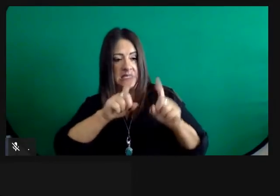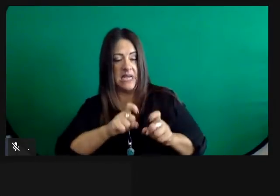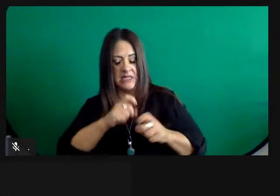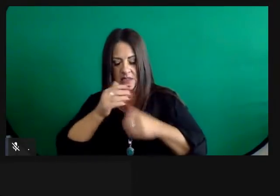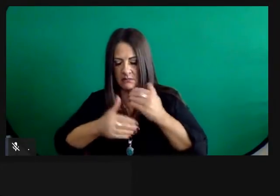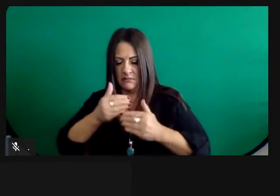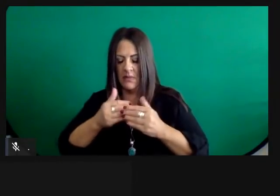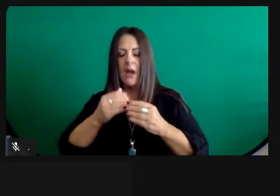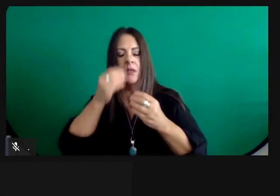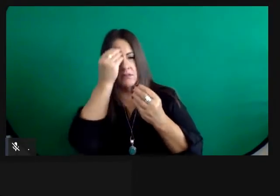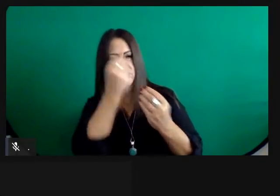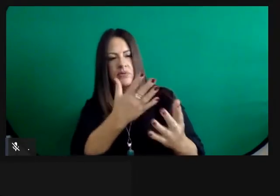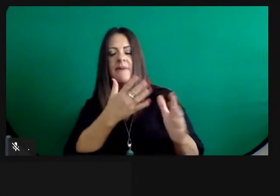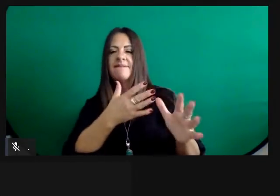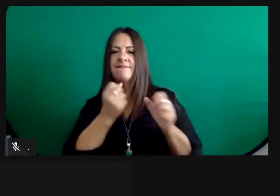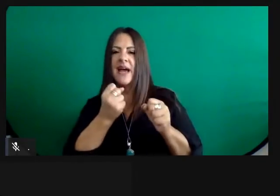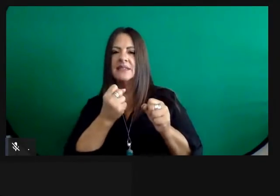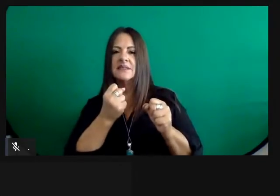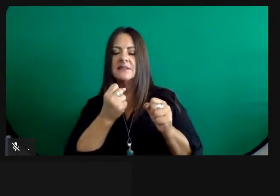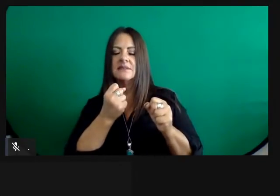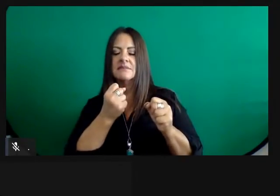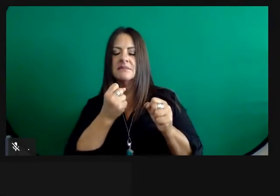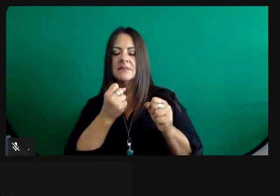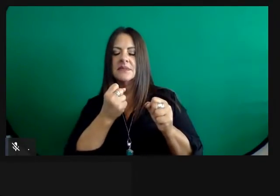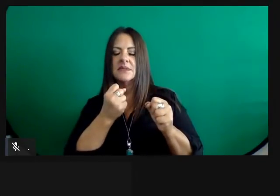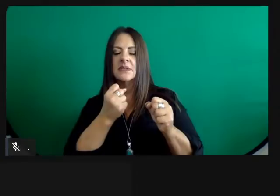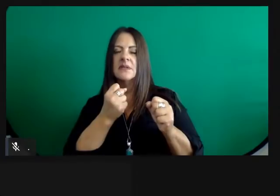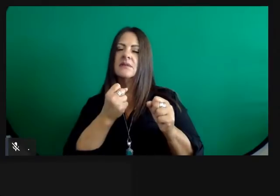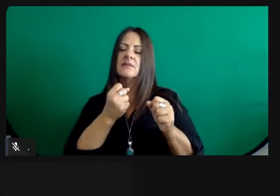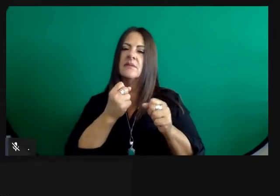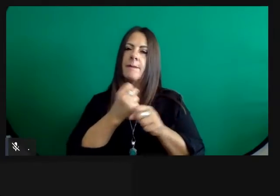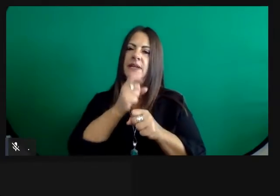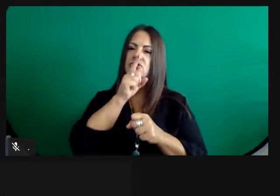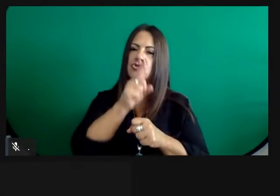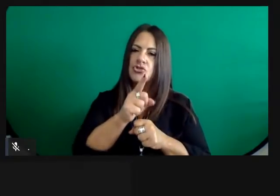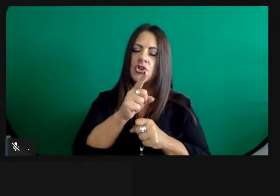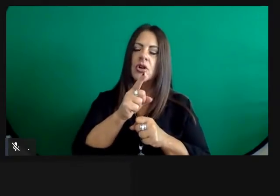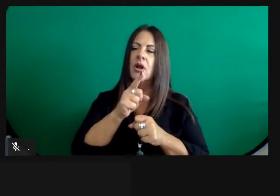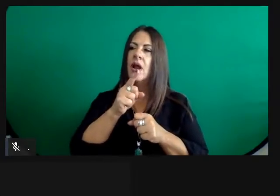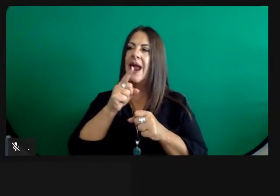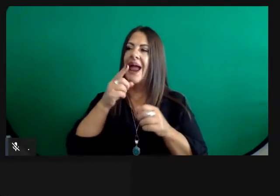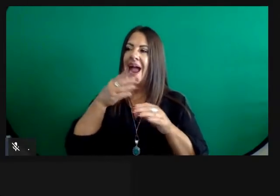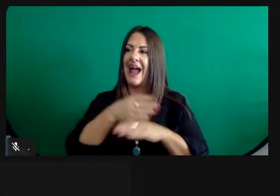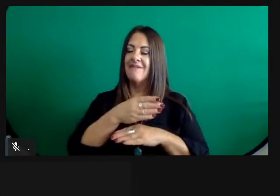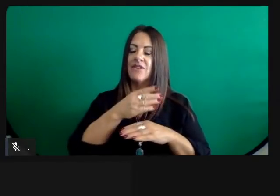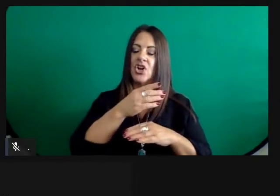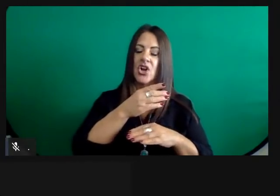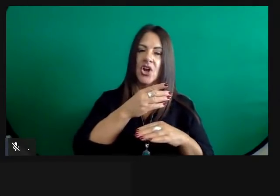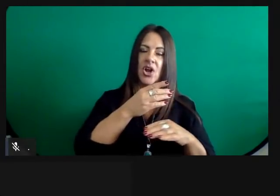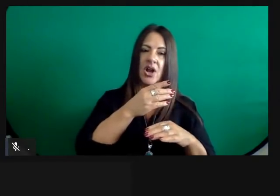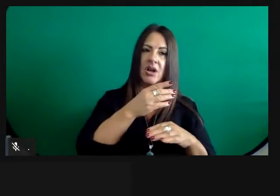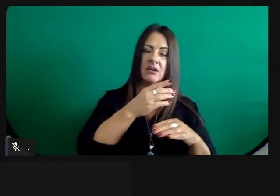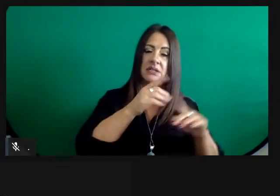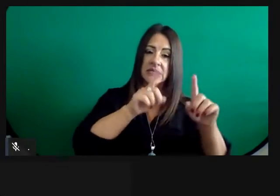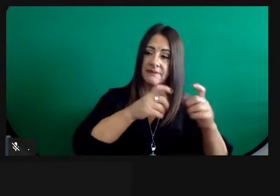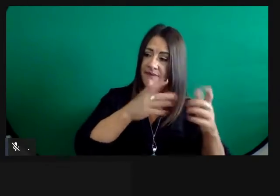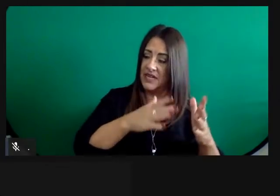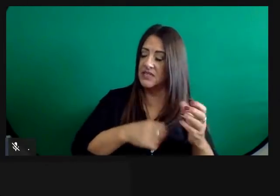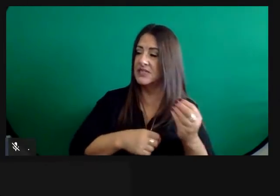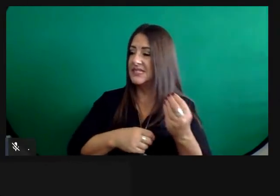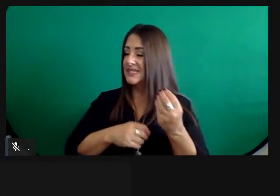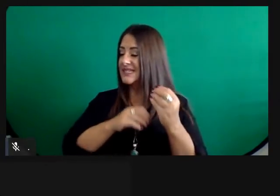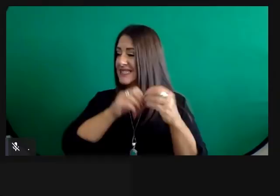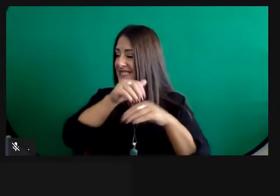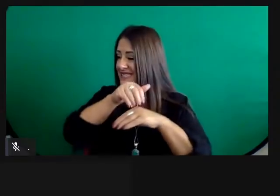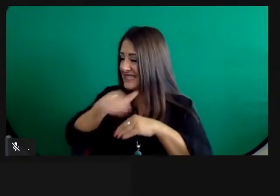that turnaround time as low as possible, and ensure that the results that we do receive are valuable, that we can act on them, plan on